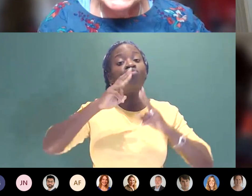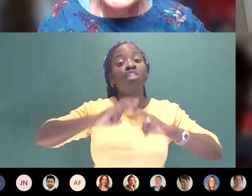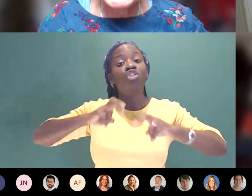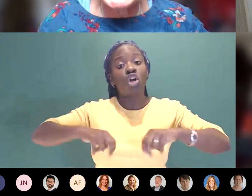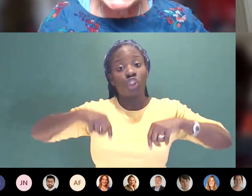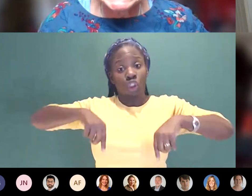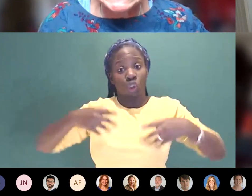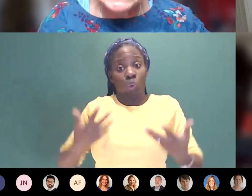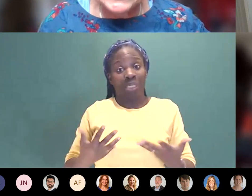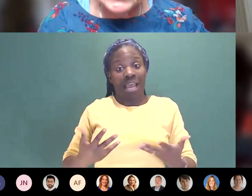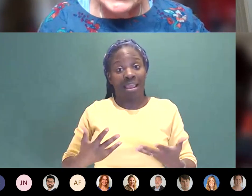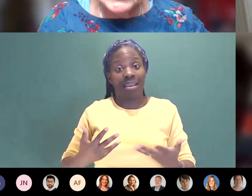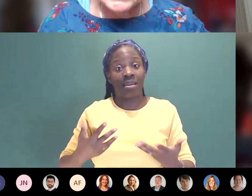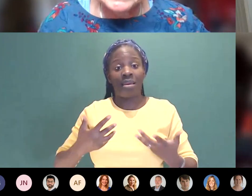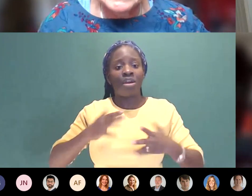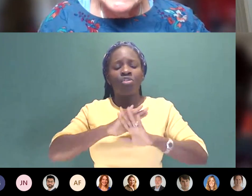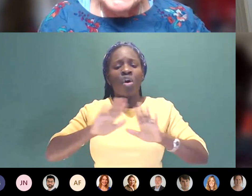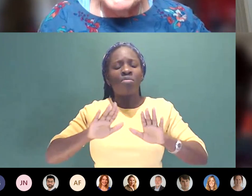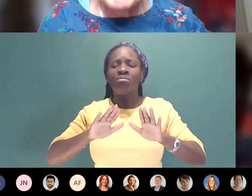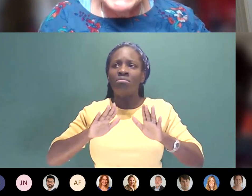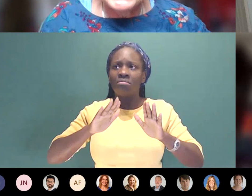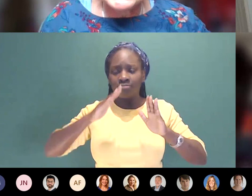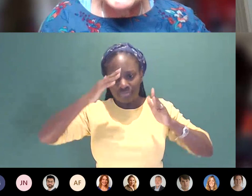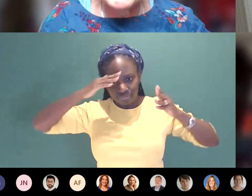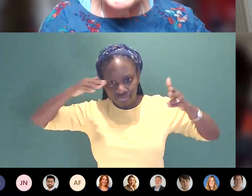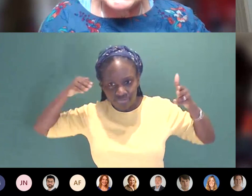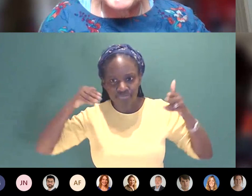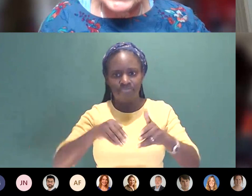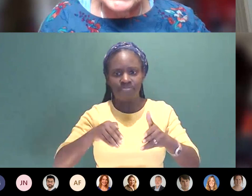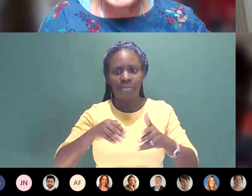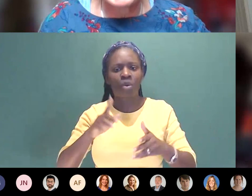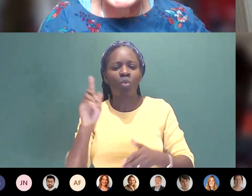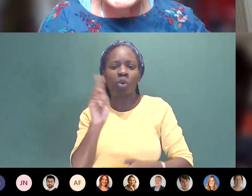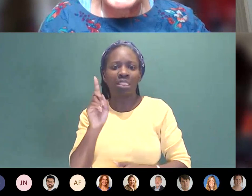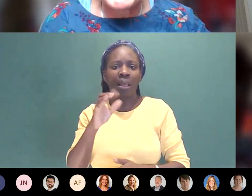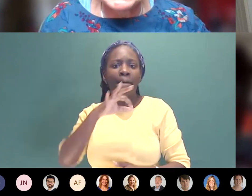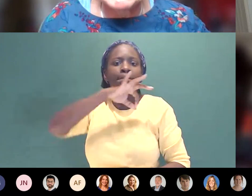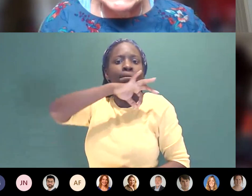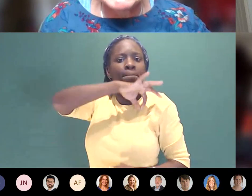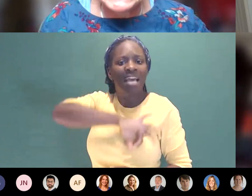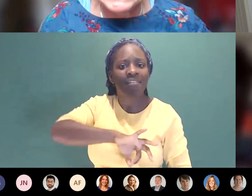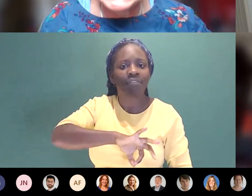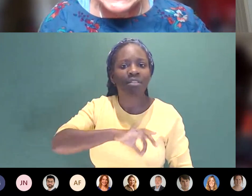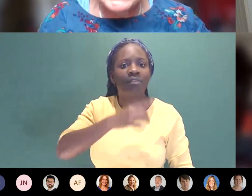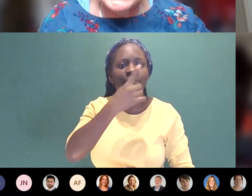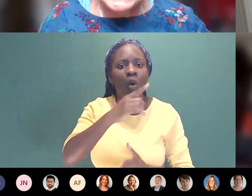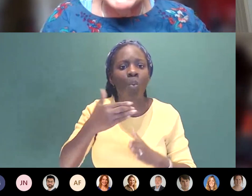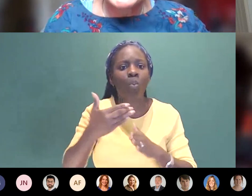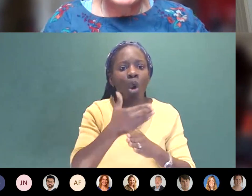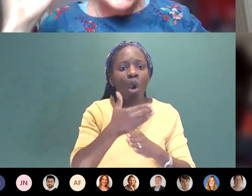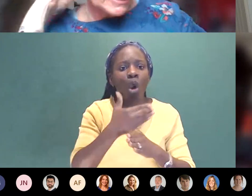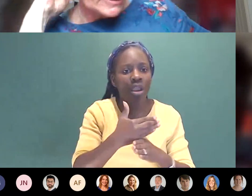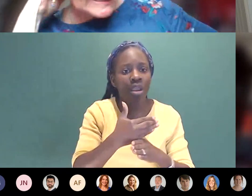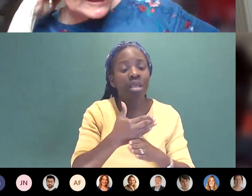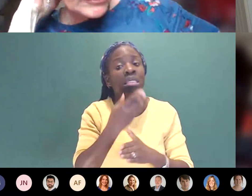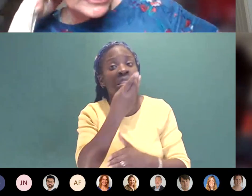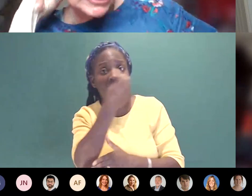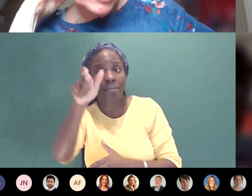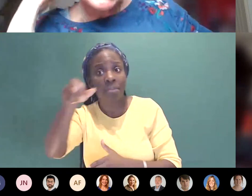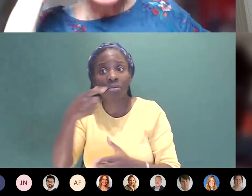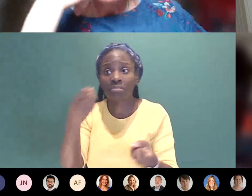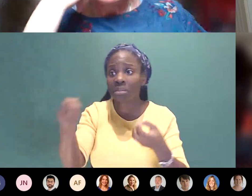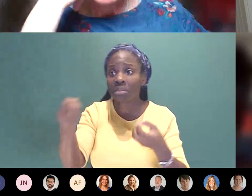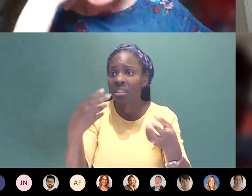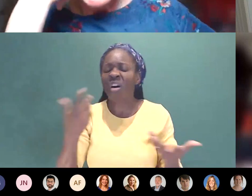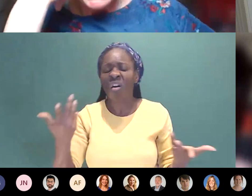today didn't particularly focus on the benefits of work, although some people definitely said that they were suffering because they'd lost a